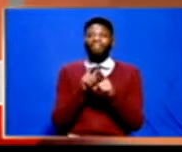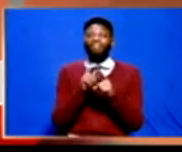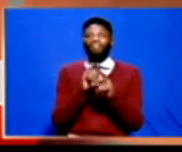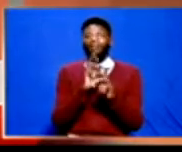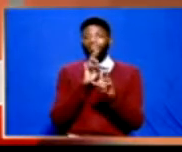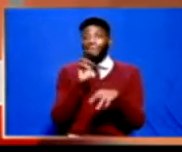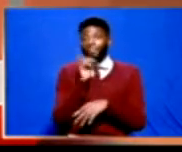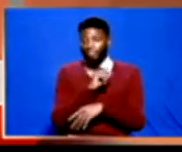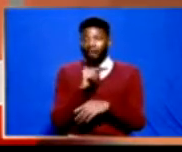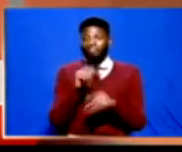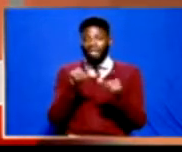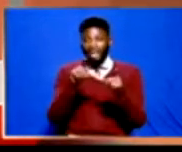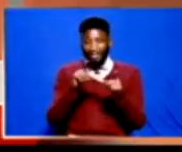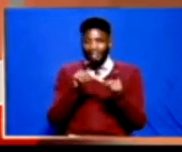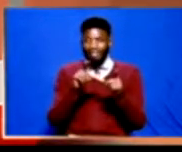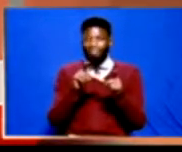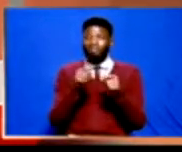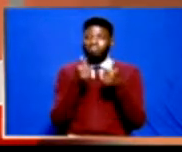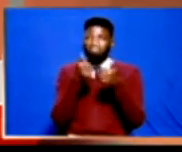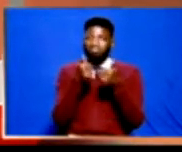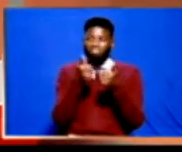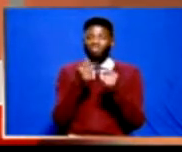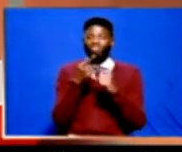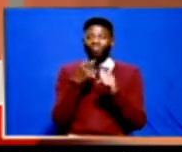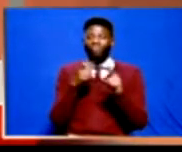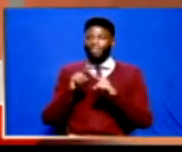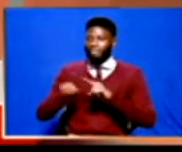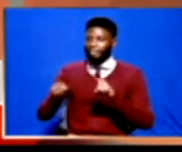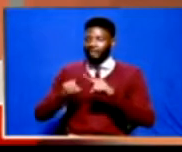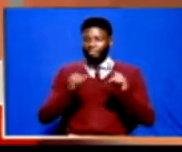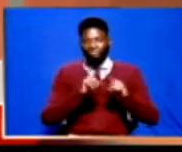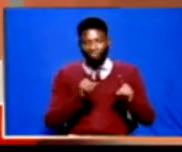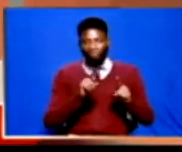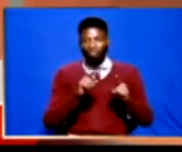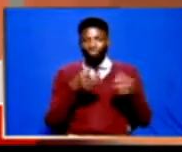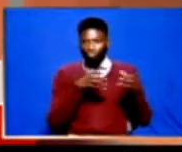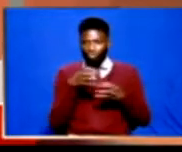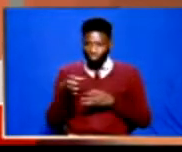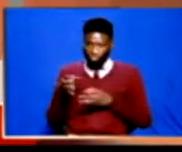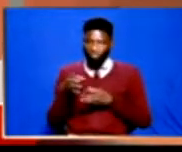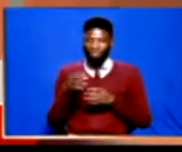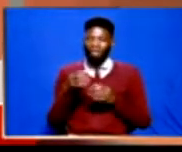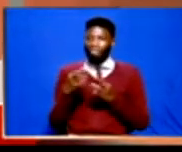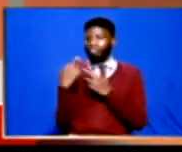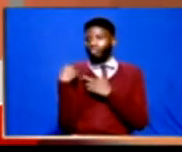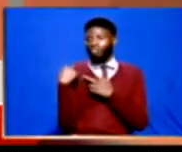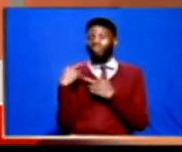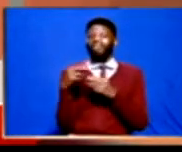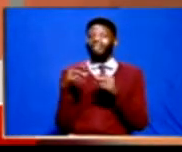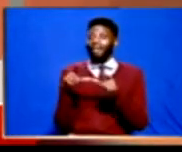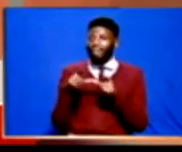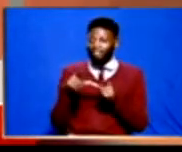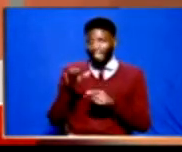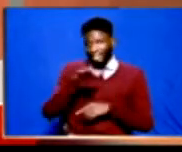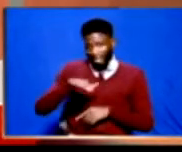appropriate licensing from the various entities that are meant to license. Mrima Hill area is a sanctuary that is a forest